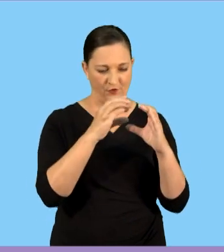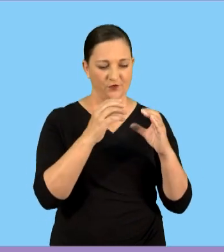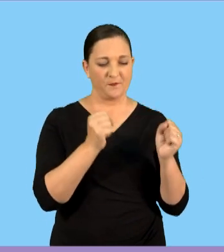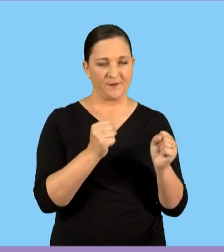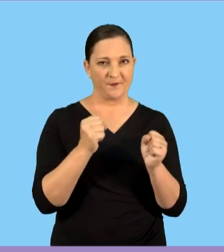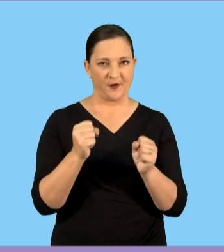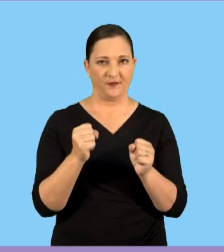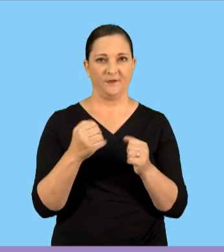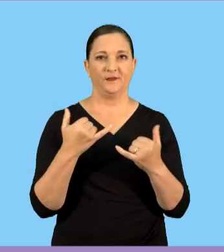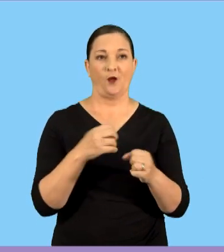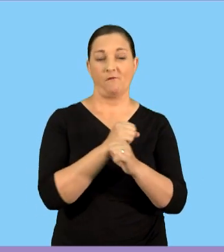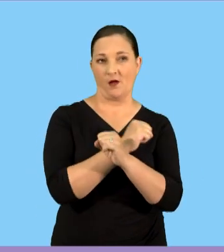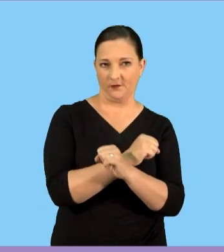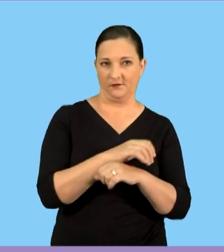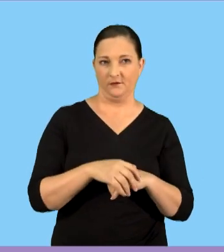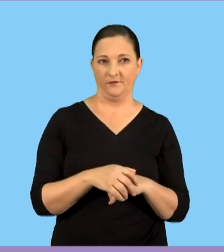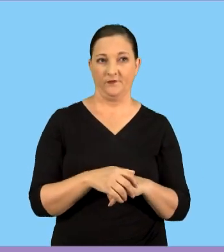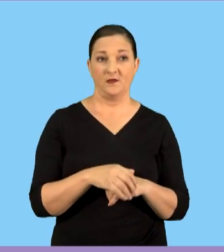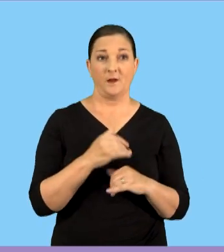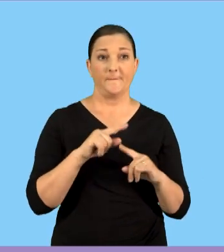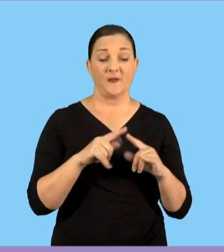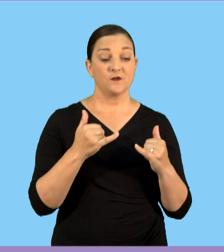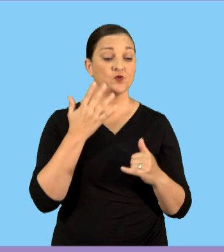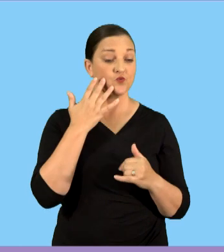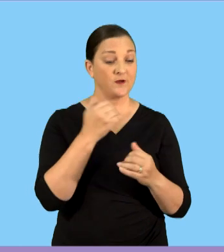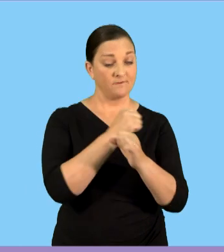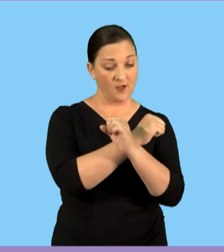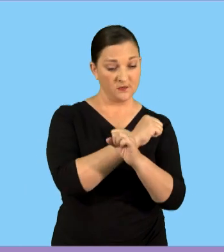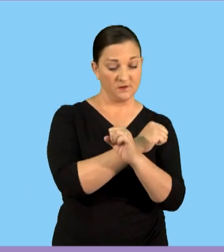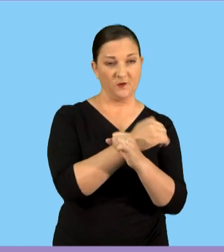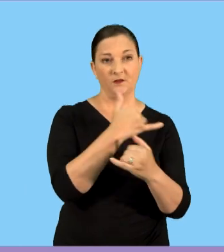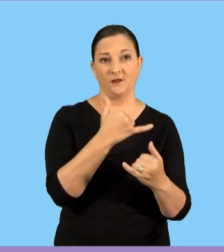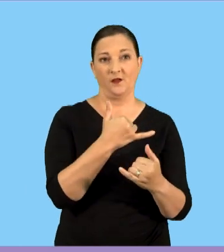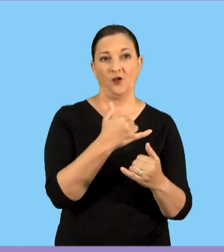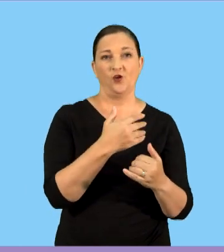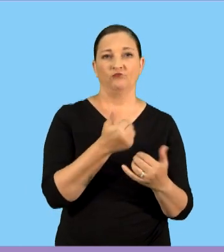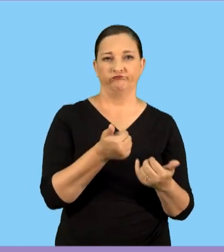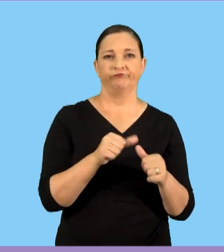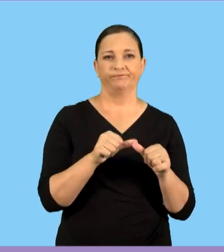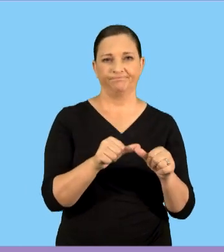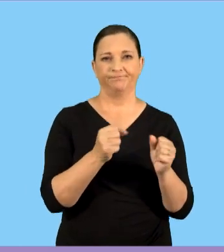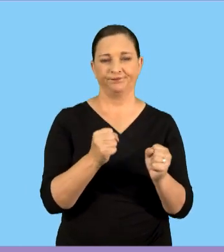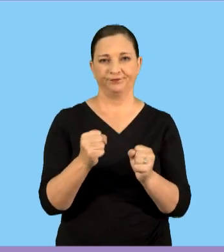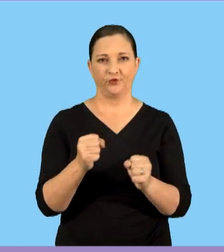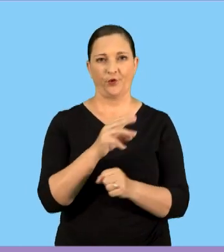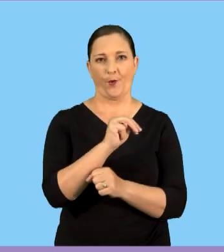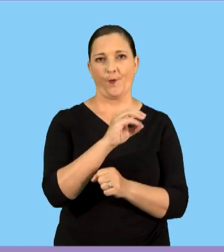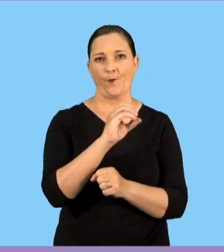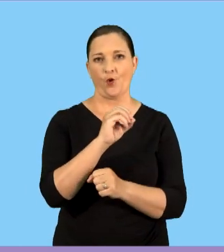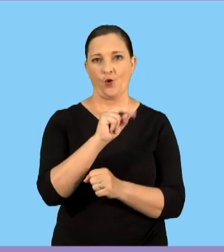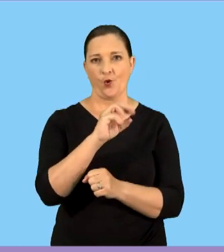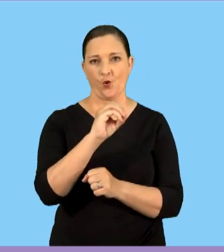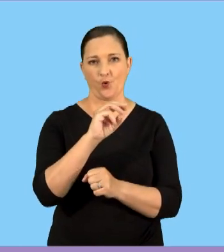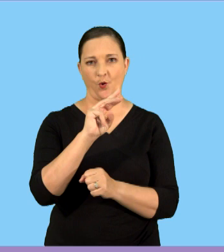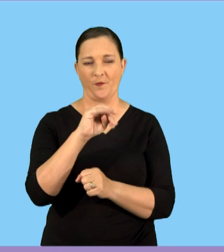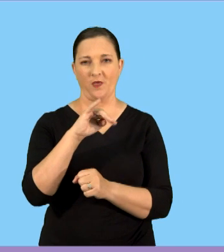monomials. When we multiply a monomial with a constant monomial, we multiply the integers together and keep